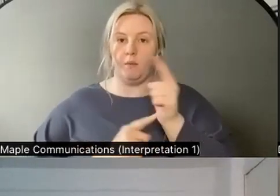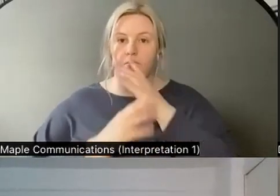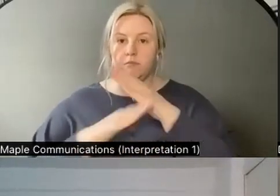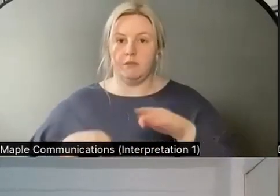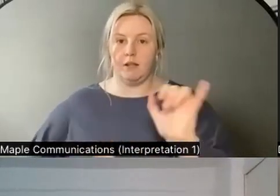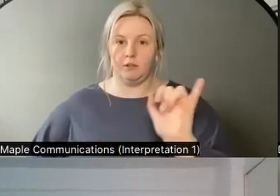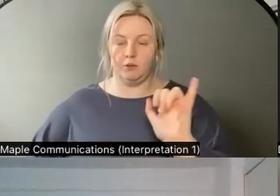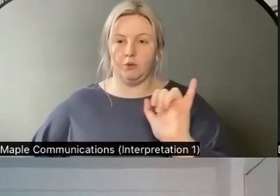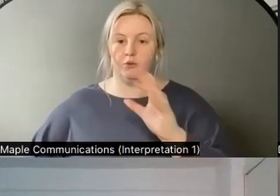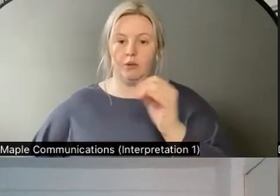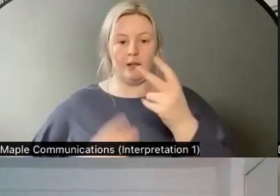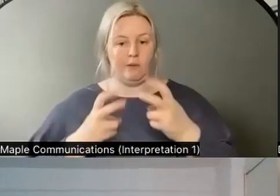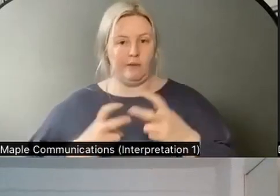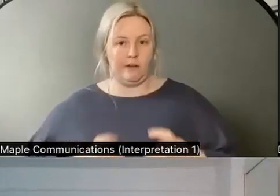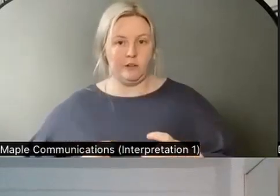and reflection.